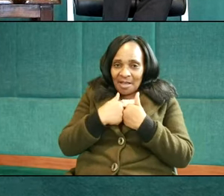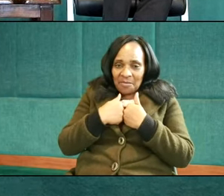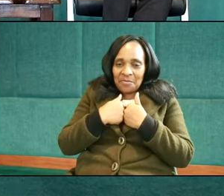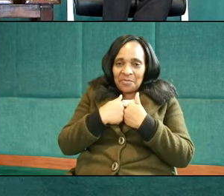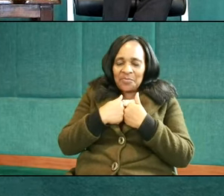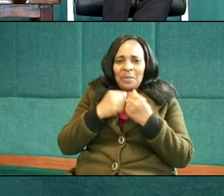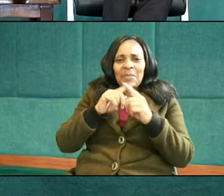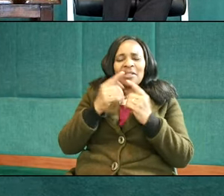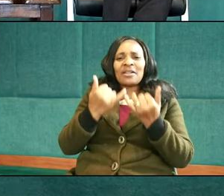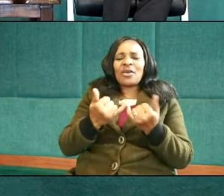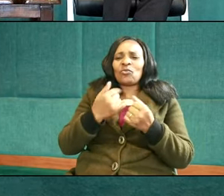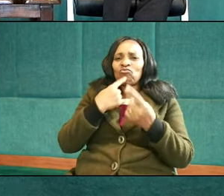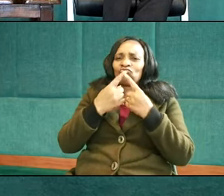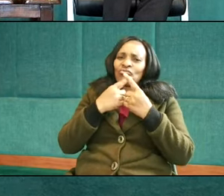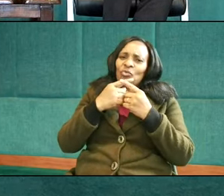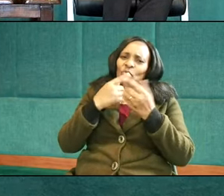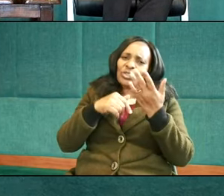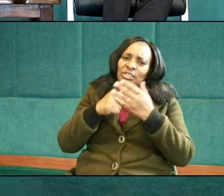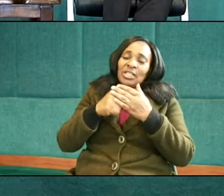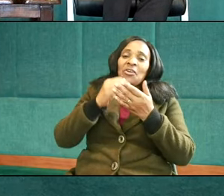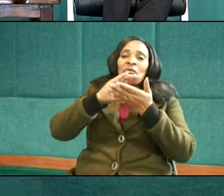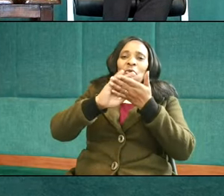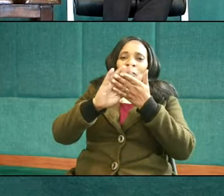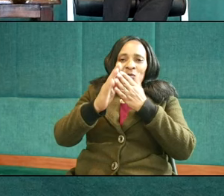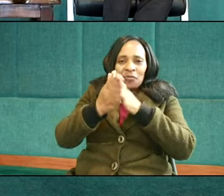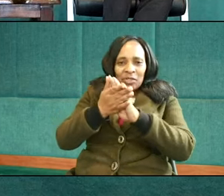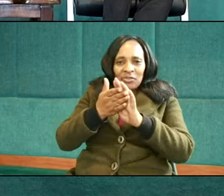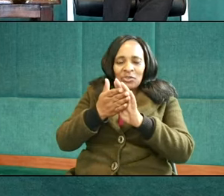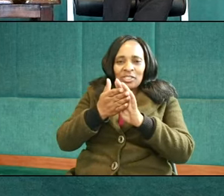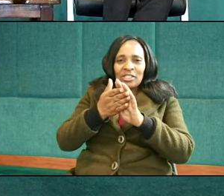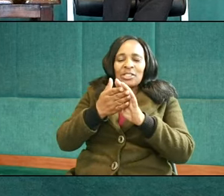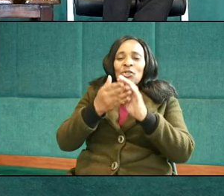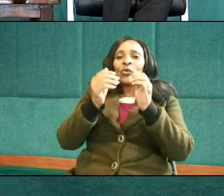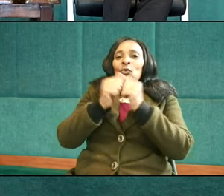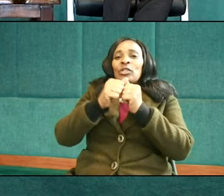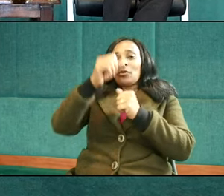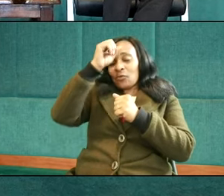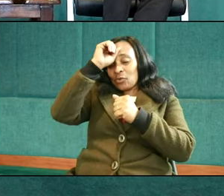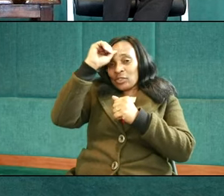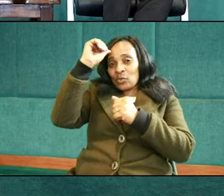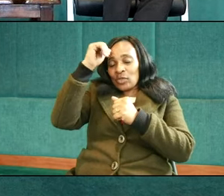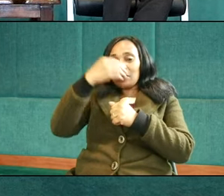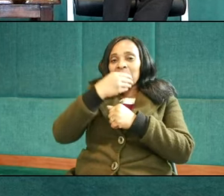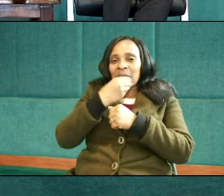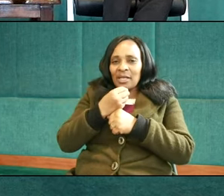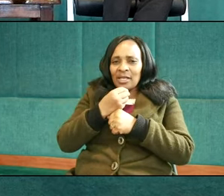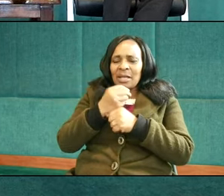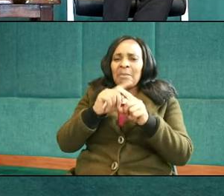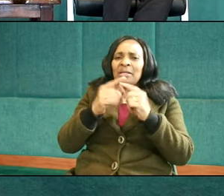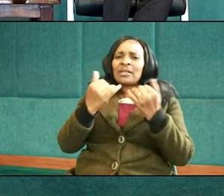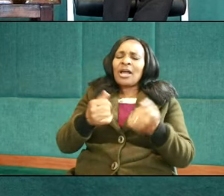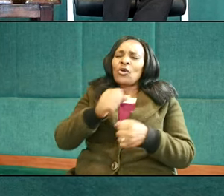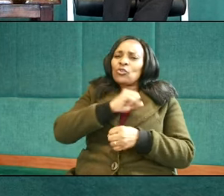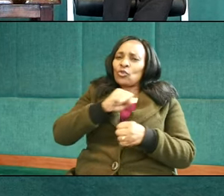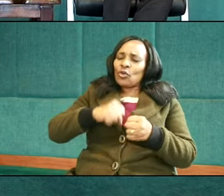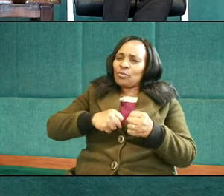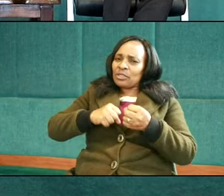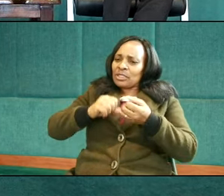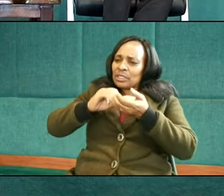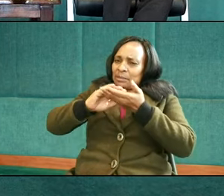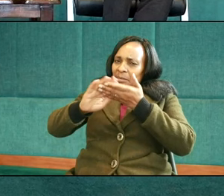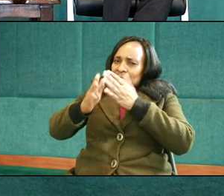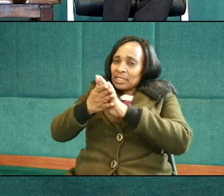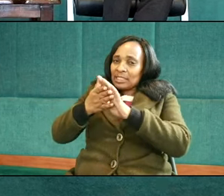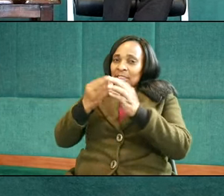But now we're really taught that he confessed. These are the confessions of the foolish wise man. And what does Solomon's repentance teach us